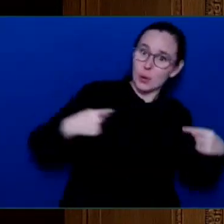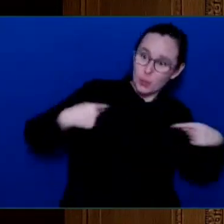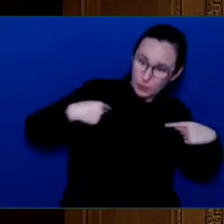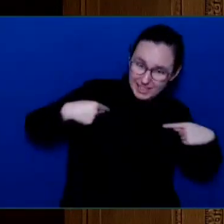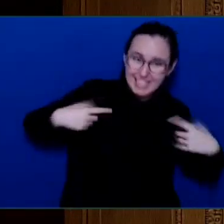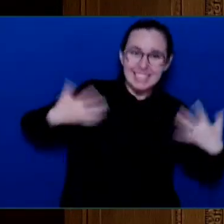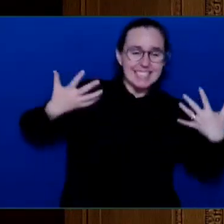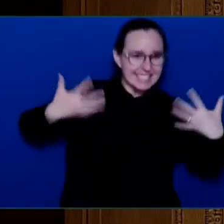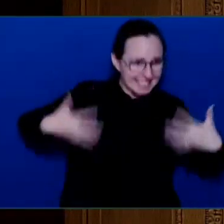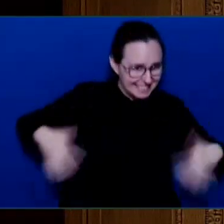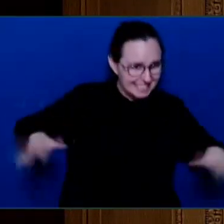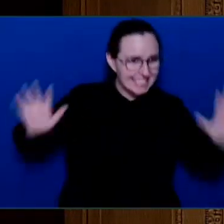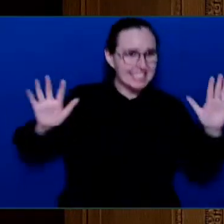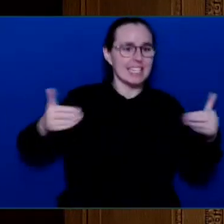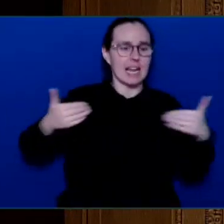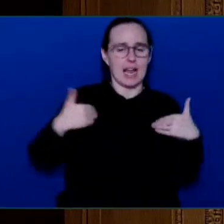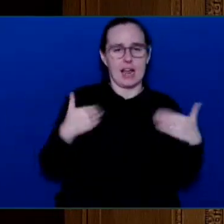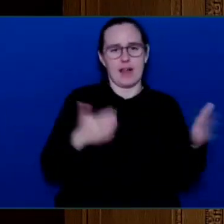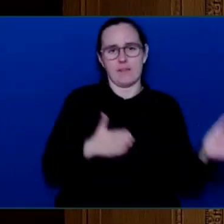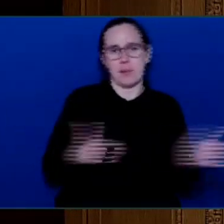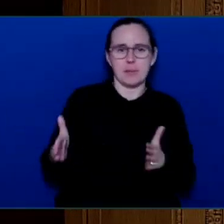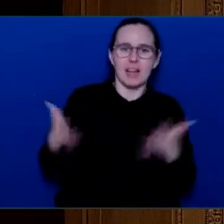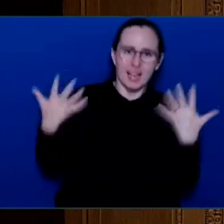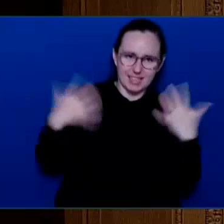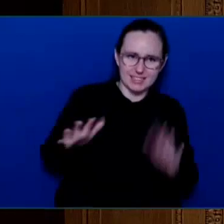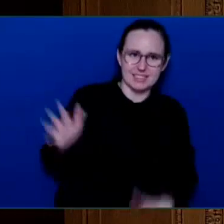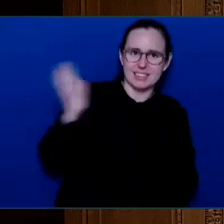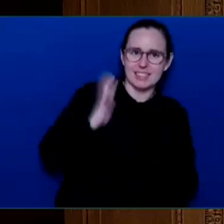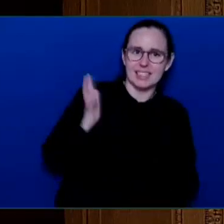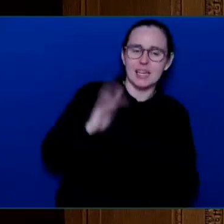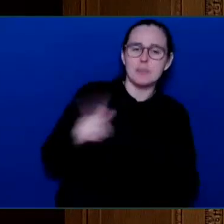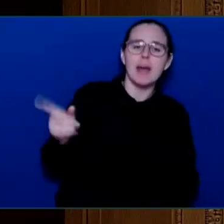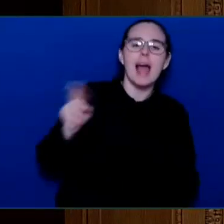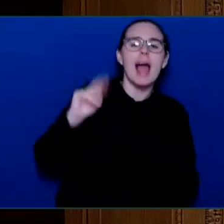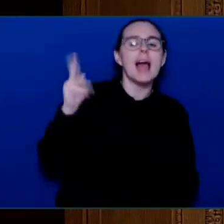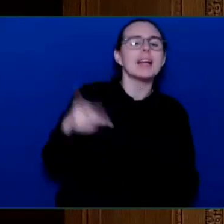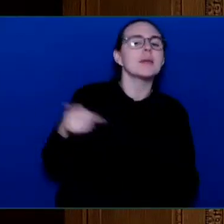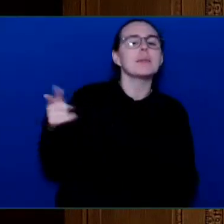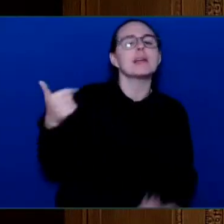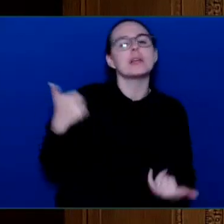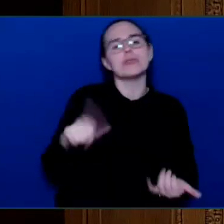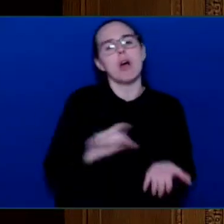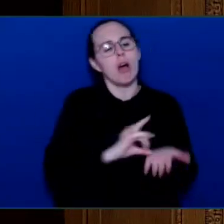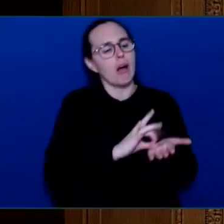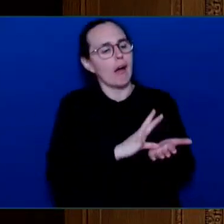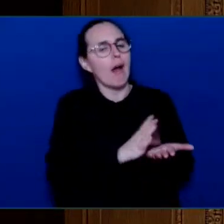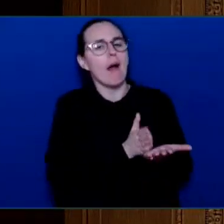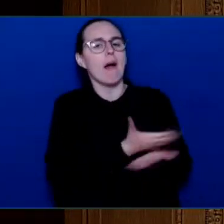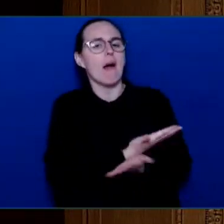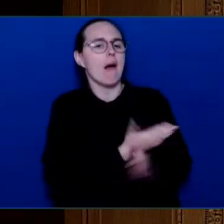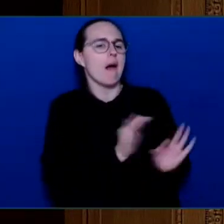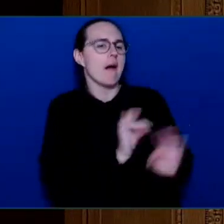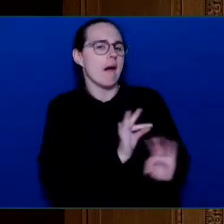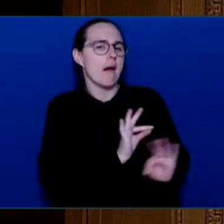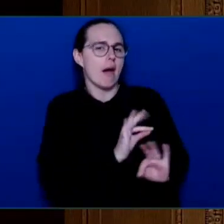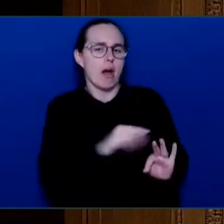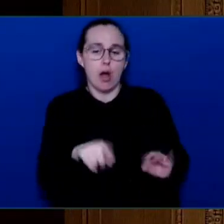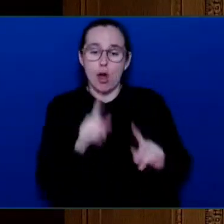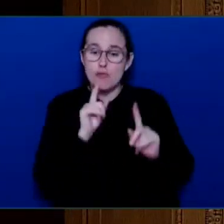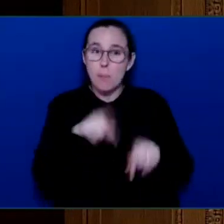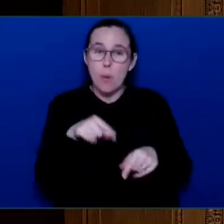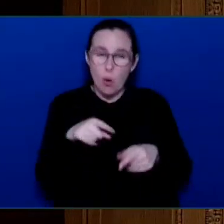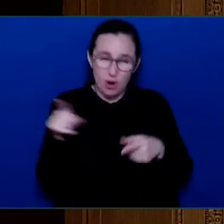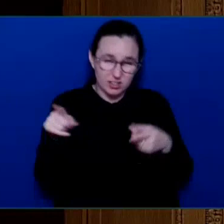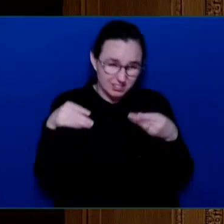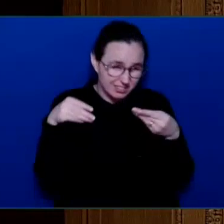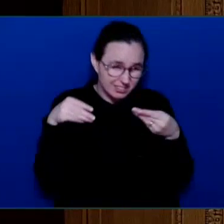to dismiss and discredit this report. They're spending millions of dollars on advertising to discredit this analysis and this report.